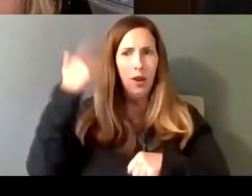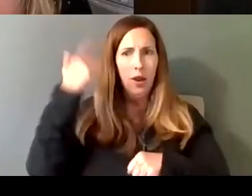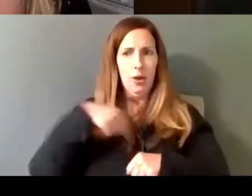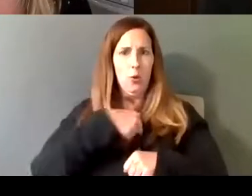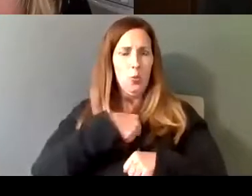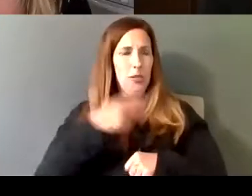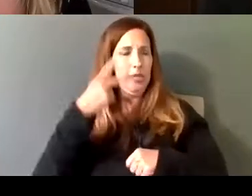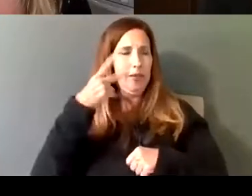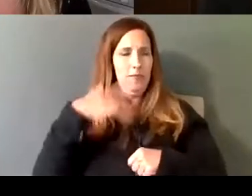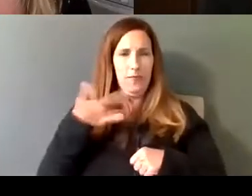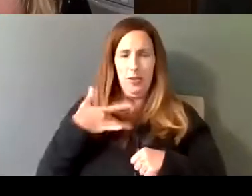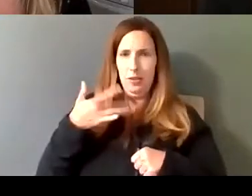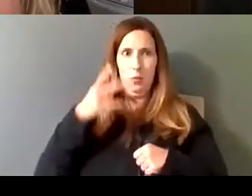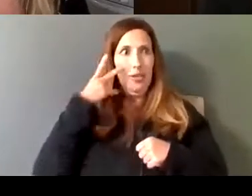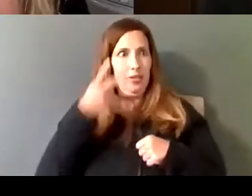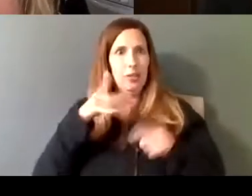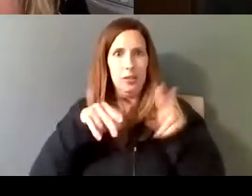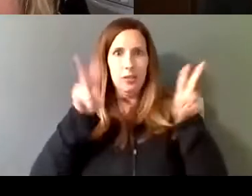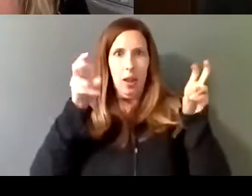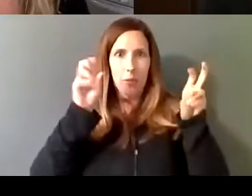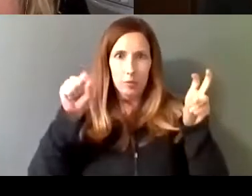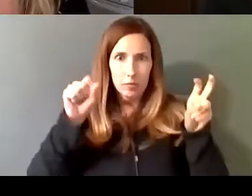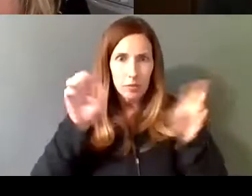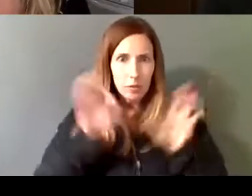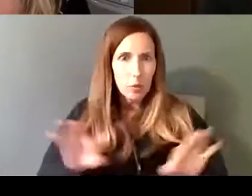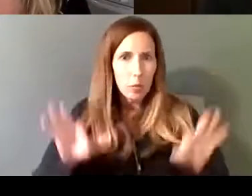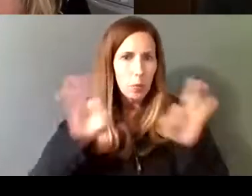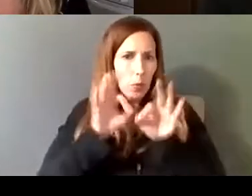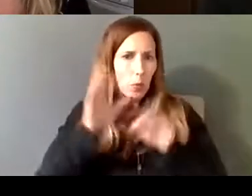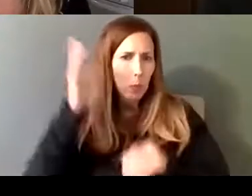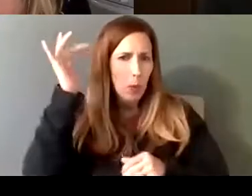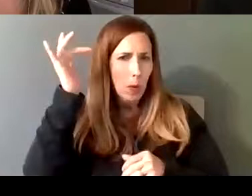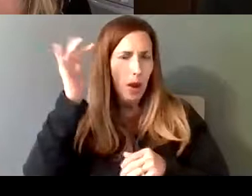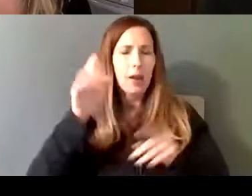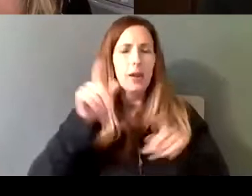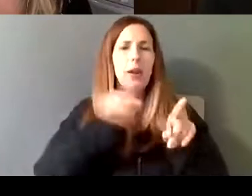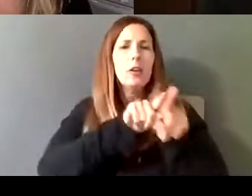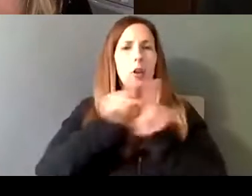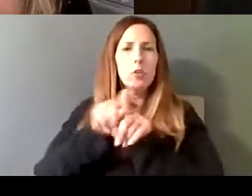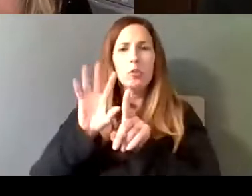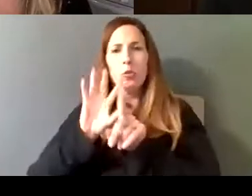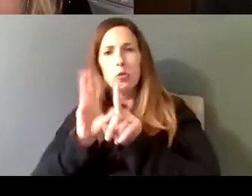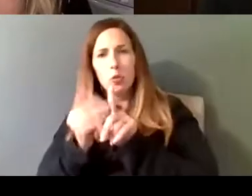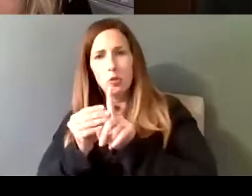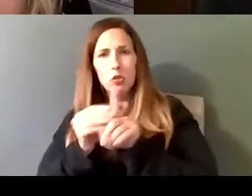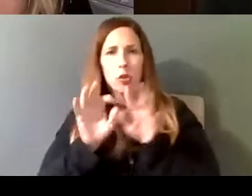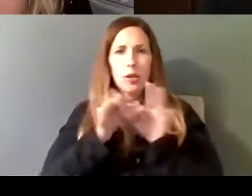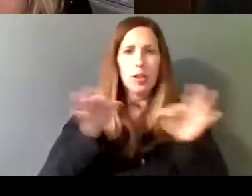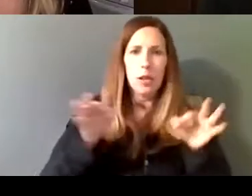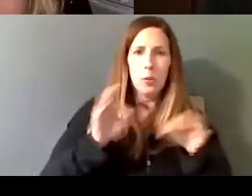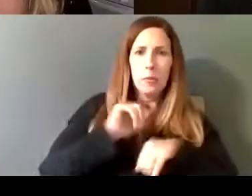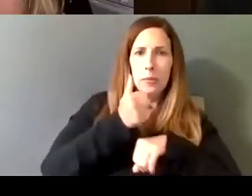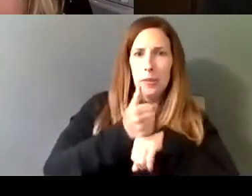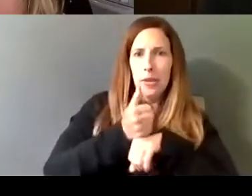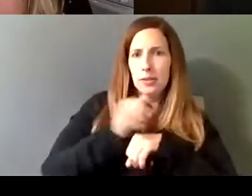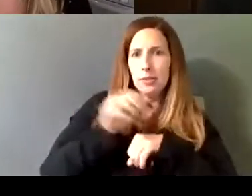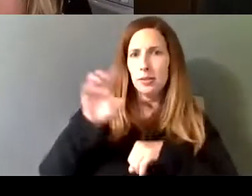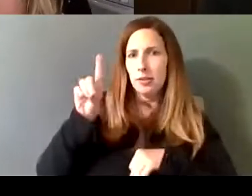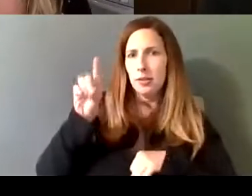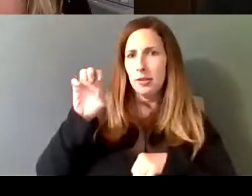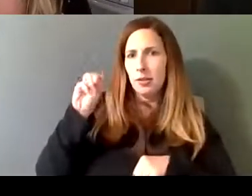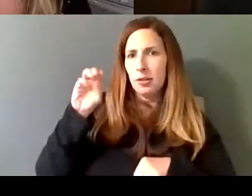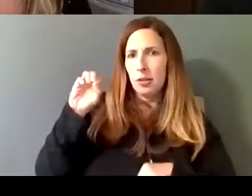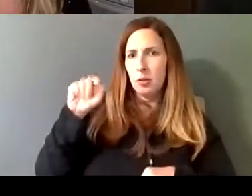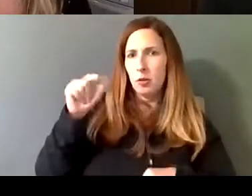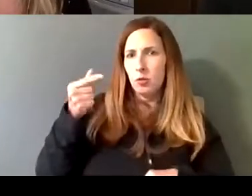as important. And through that overview, kind of the cultural and the language-based demographics of our region. What